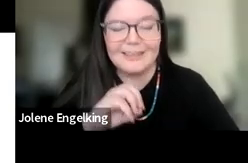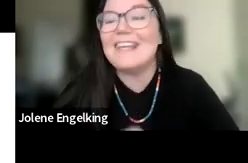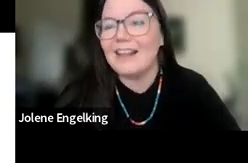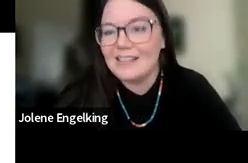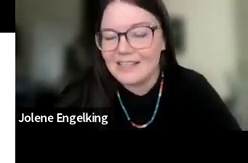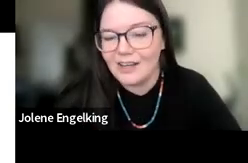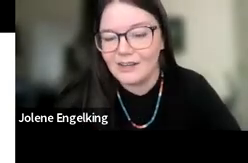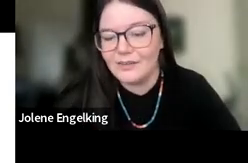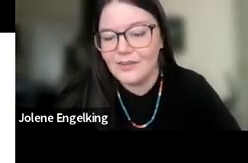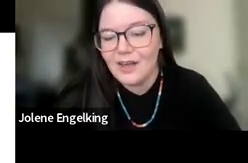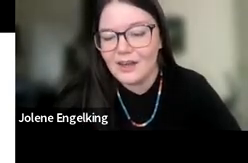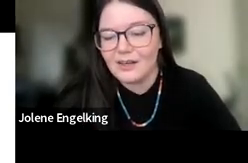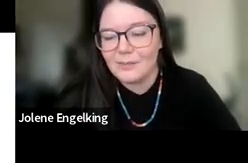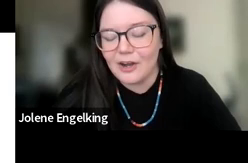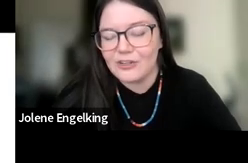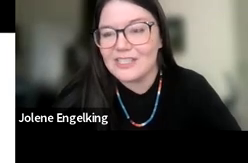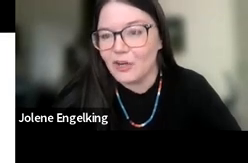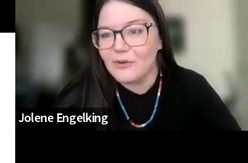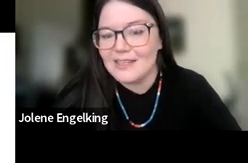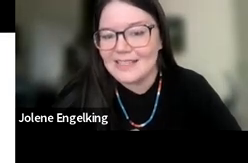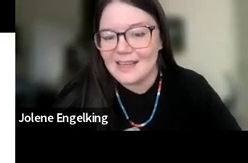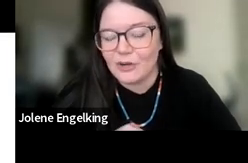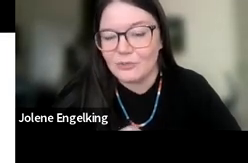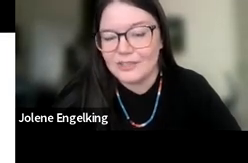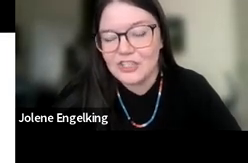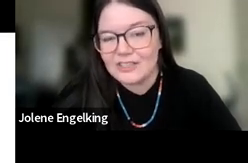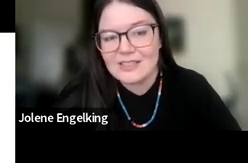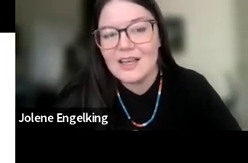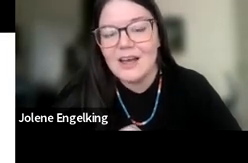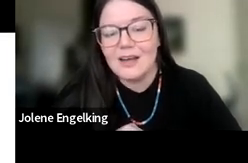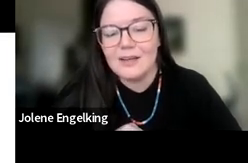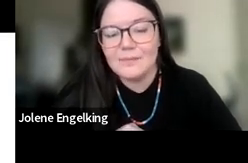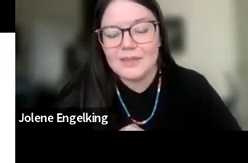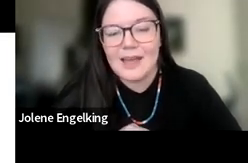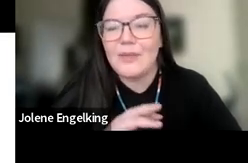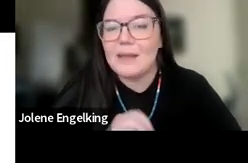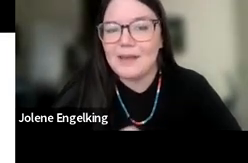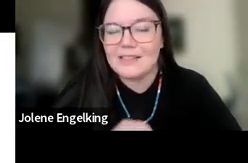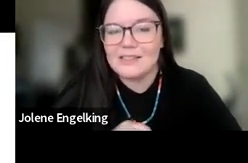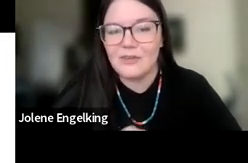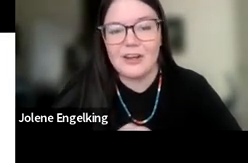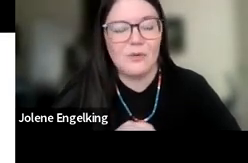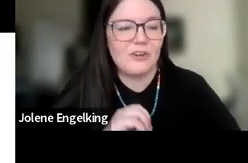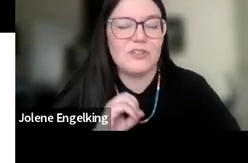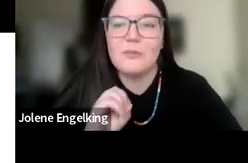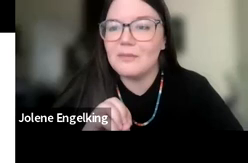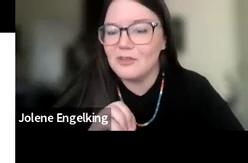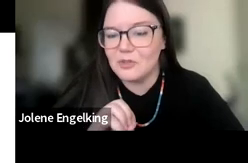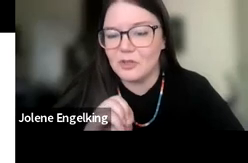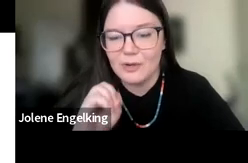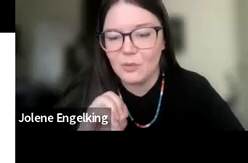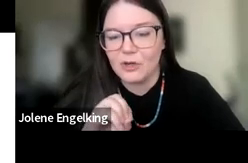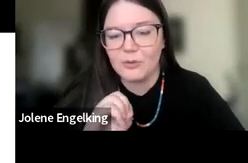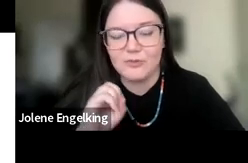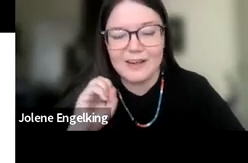the legality of our ceremonies and our religions, how that impact is still there. And there are so many communities